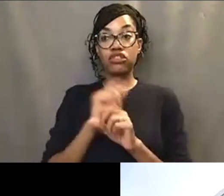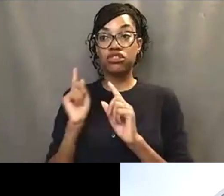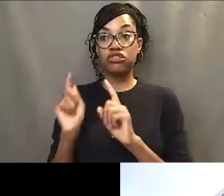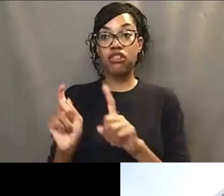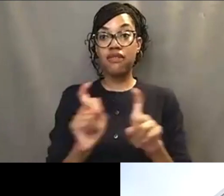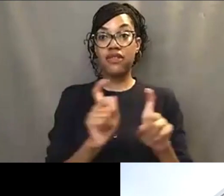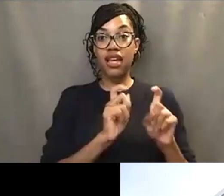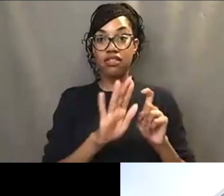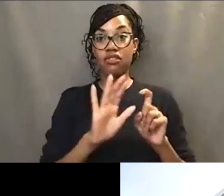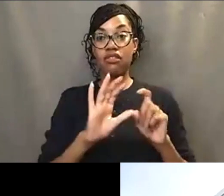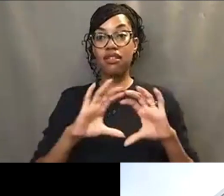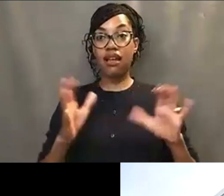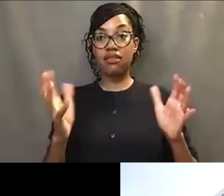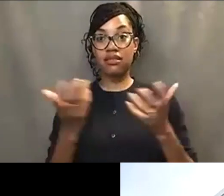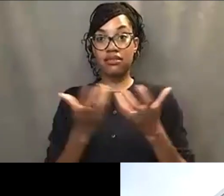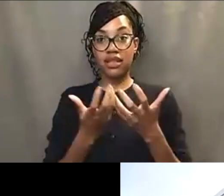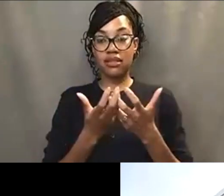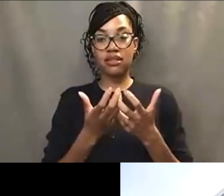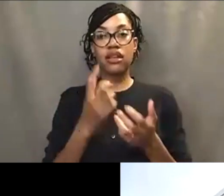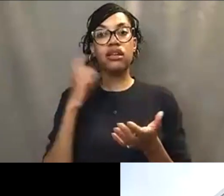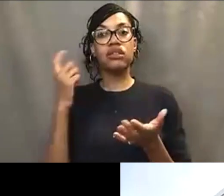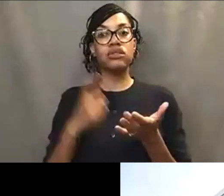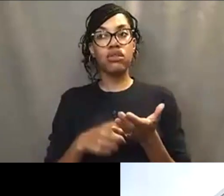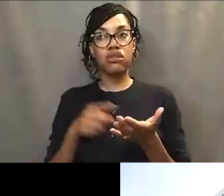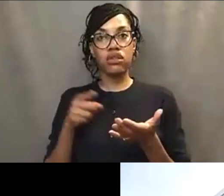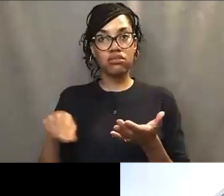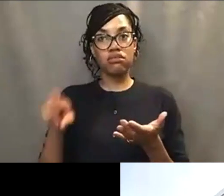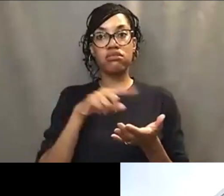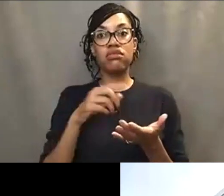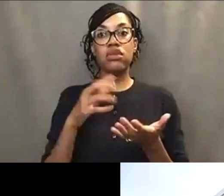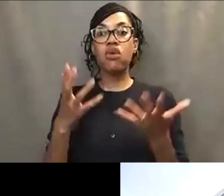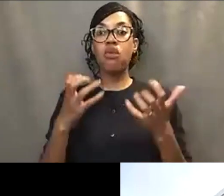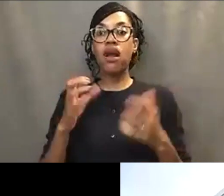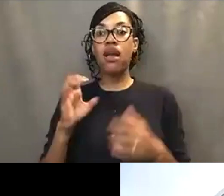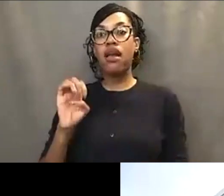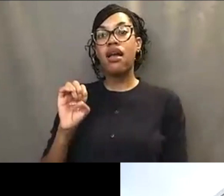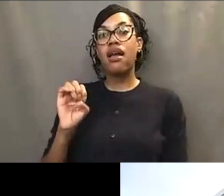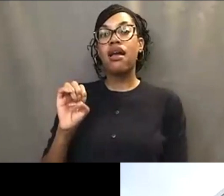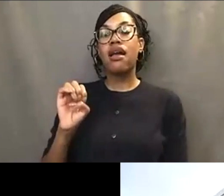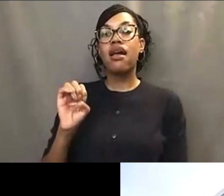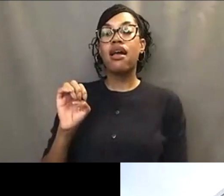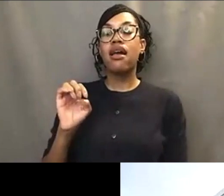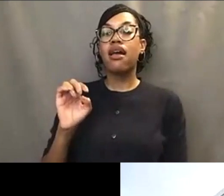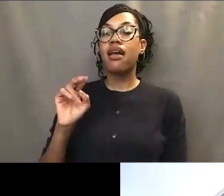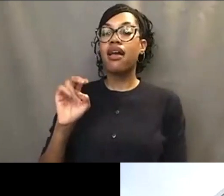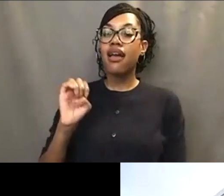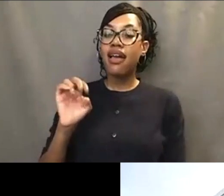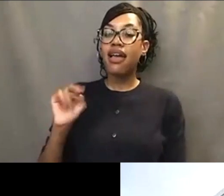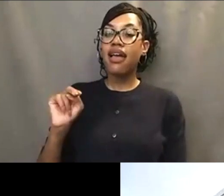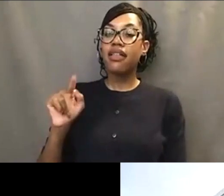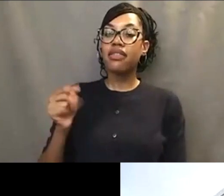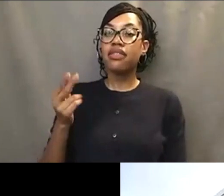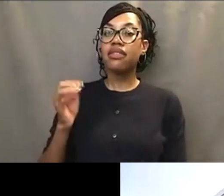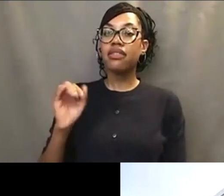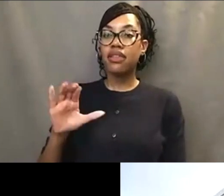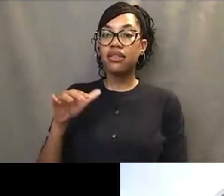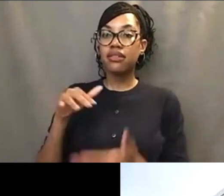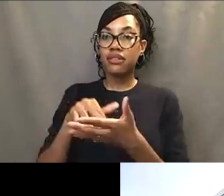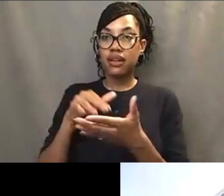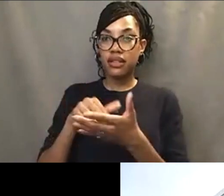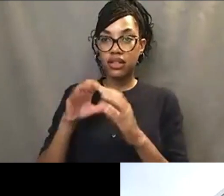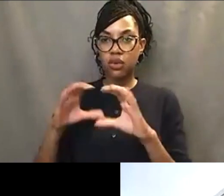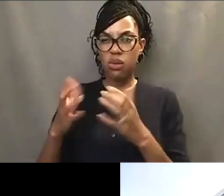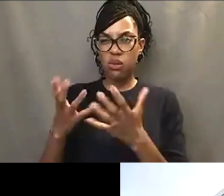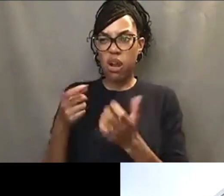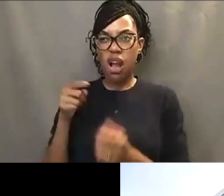They saw that there was a need, a want, a desire for ethnic study courses. I think we can all point out the flaws in our